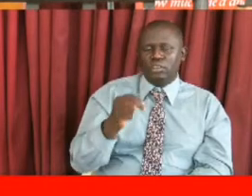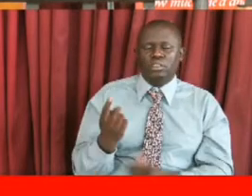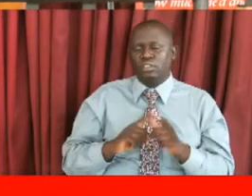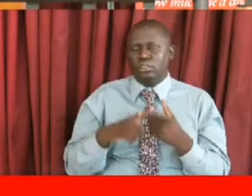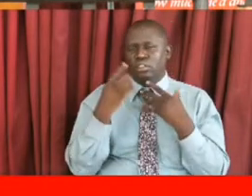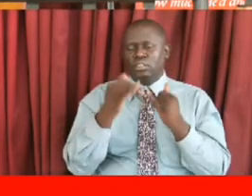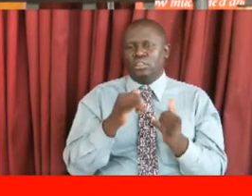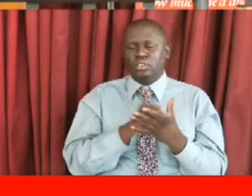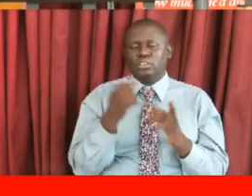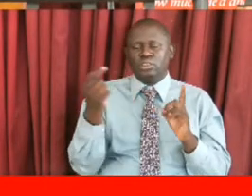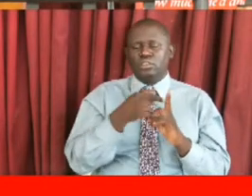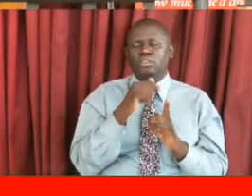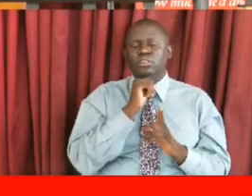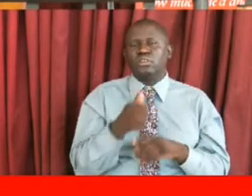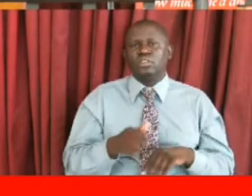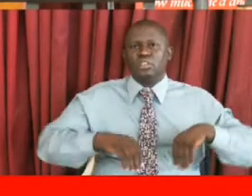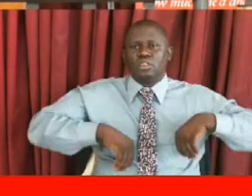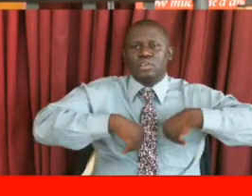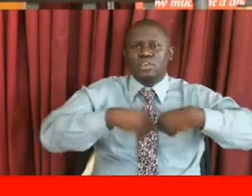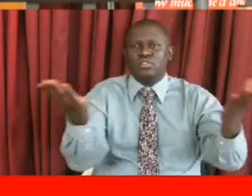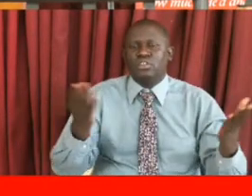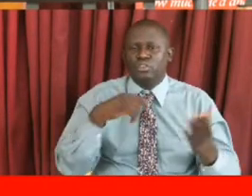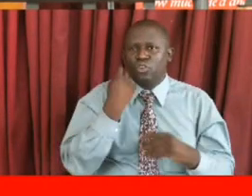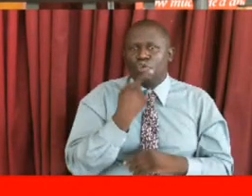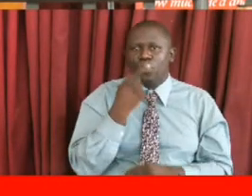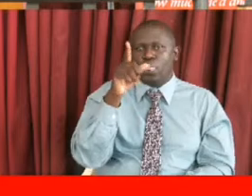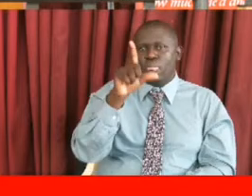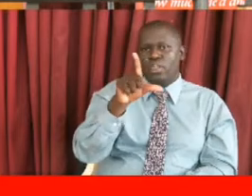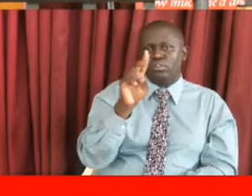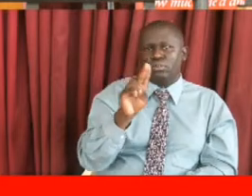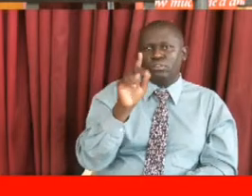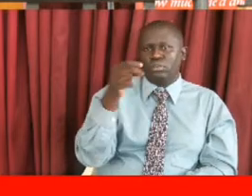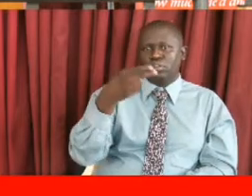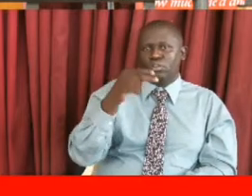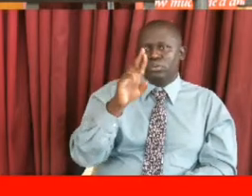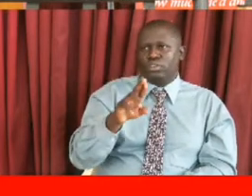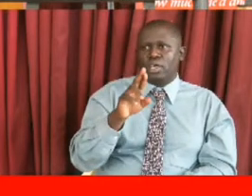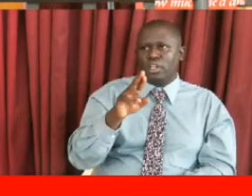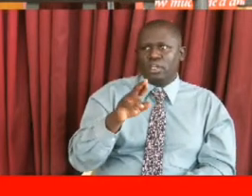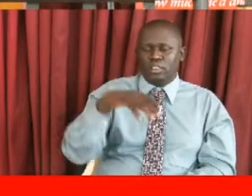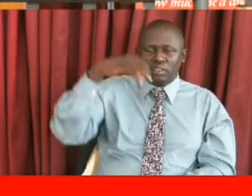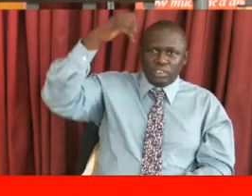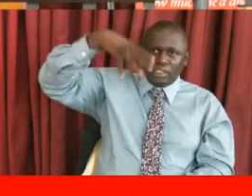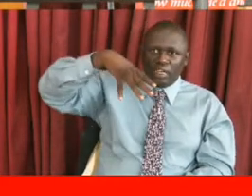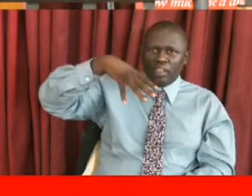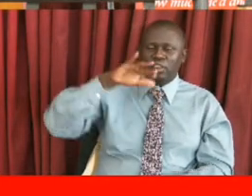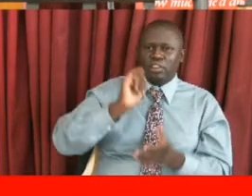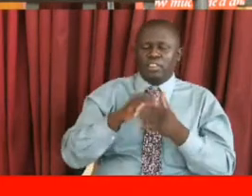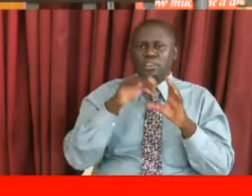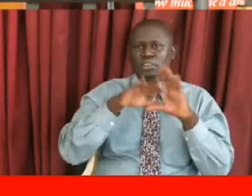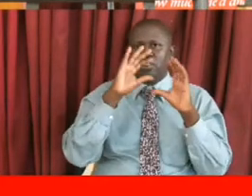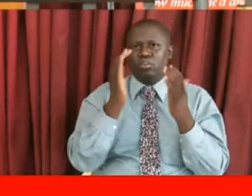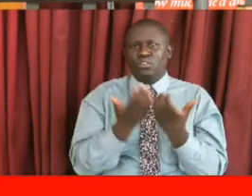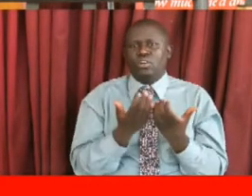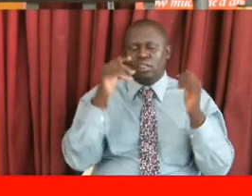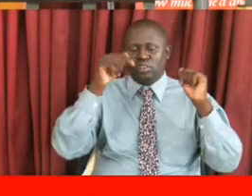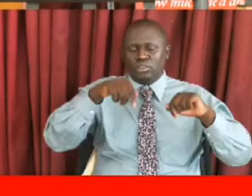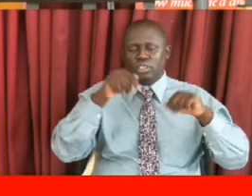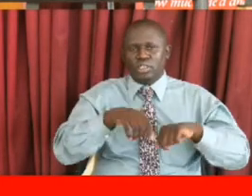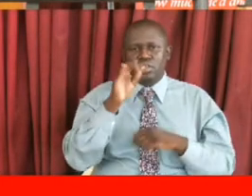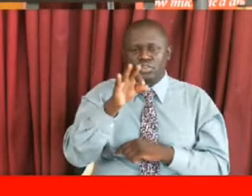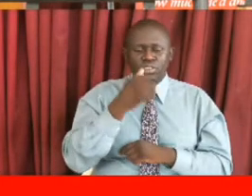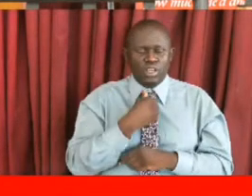the light that is on the word today that's right and if if you listen to evening lights